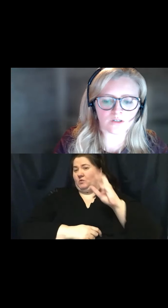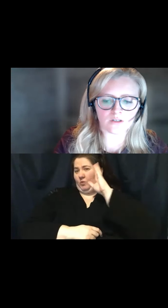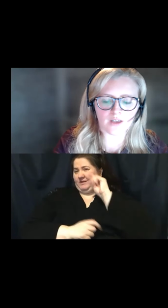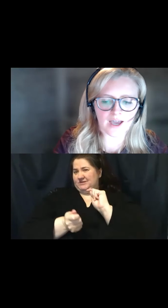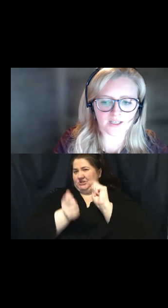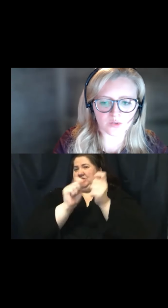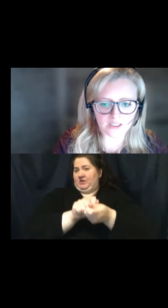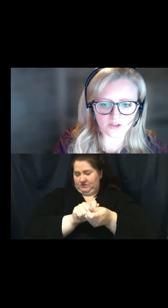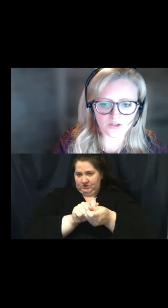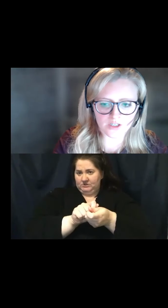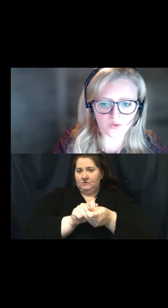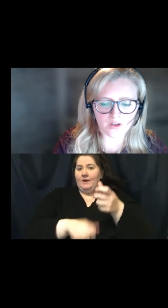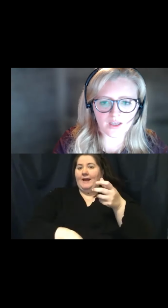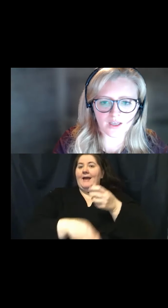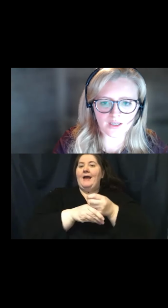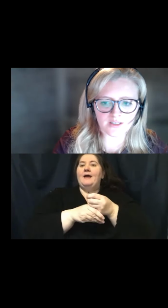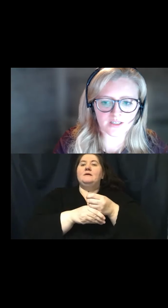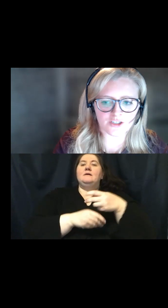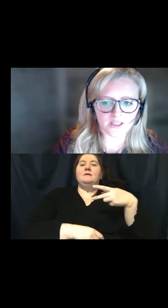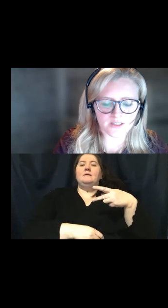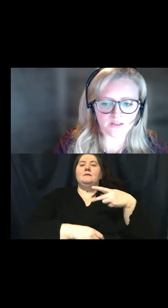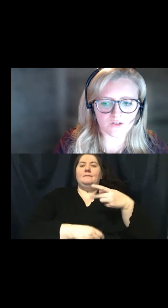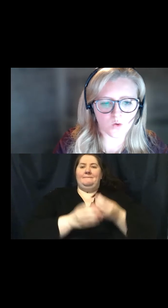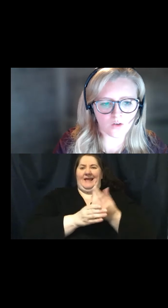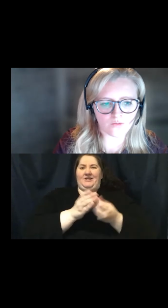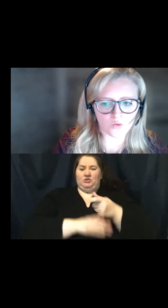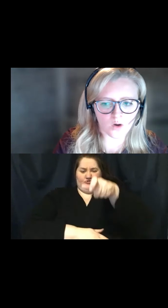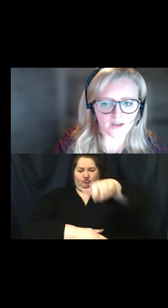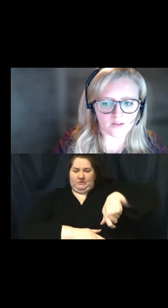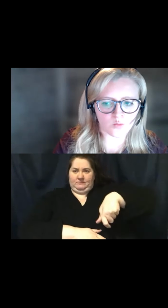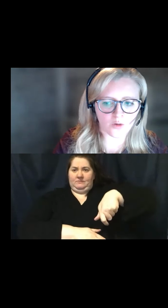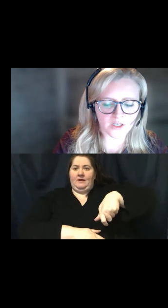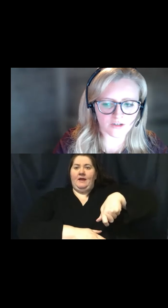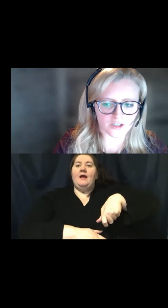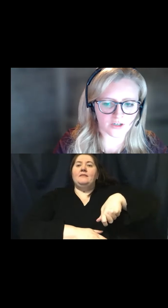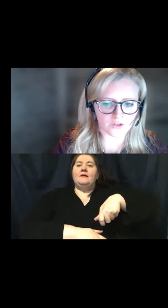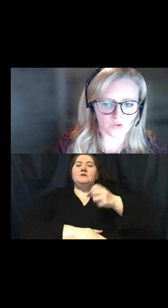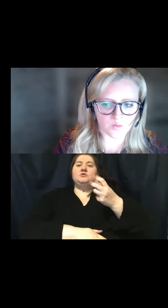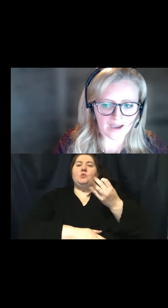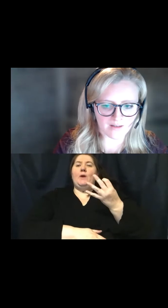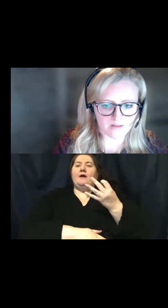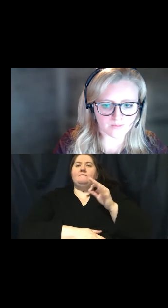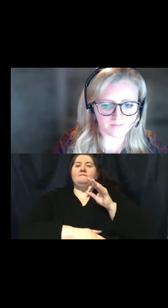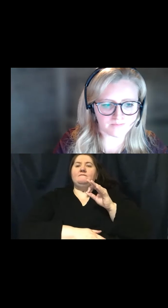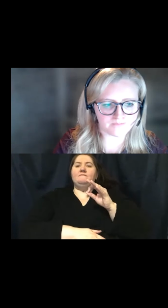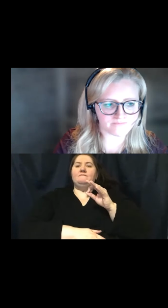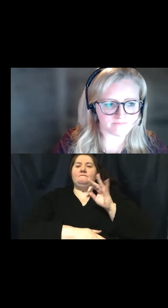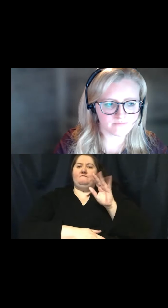we will add a planter strip and an adjacent 12-foot wide permanent shared use path.